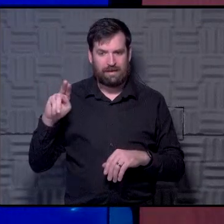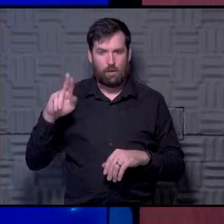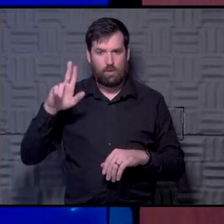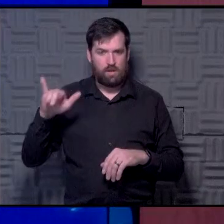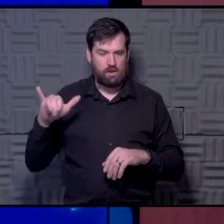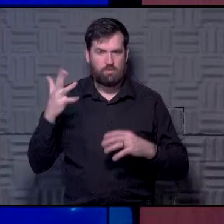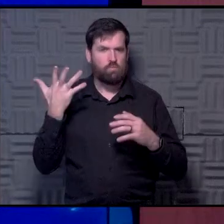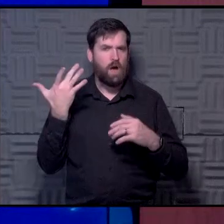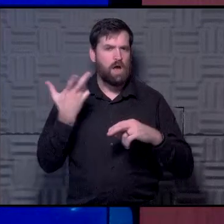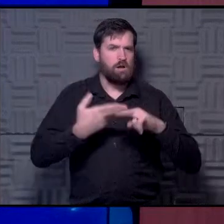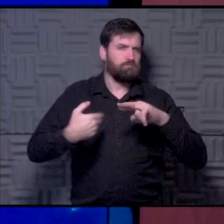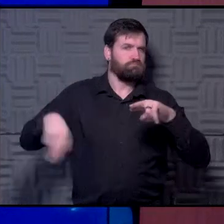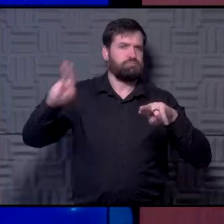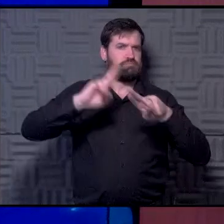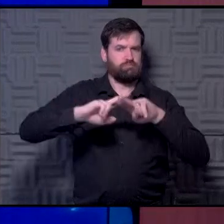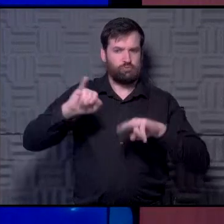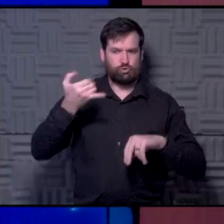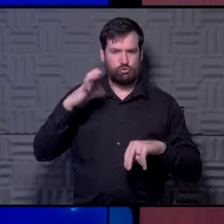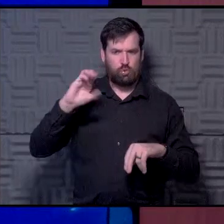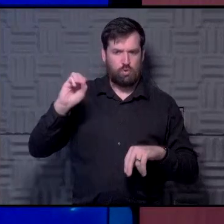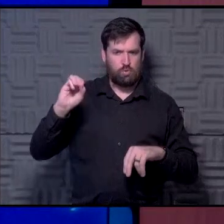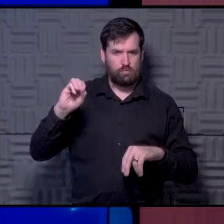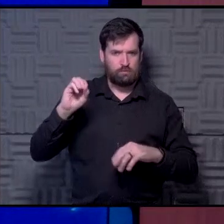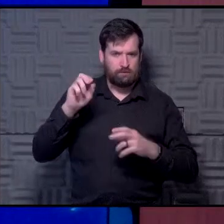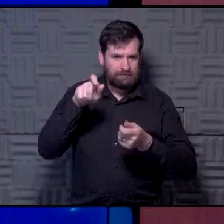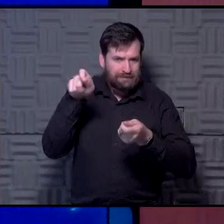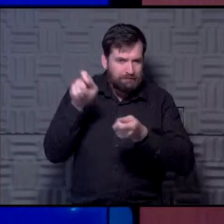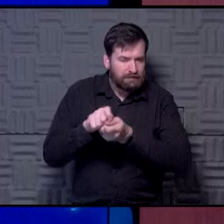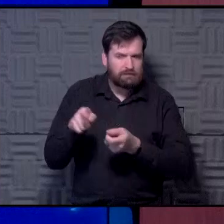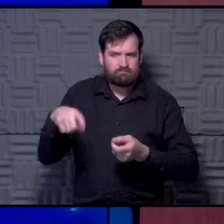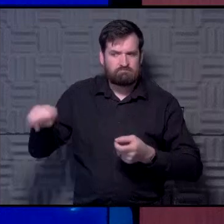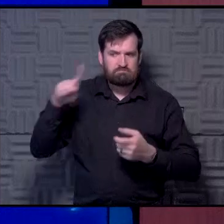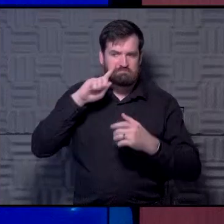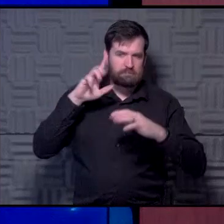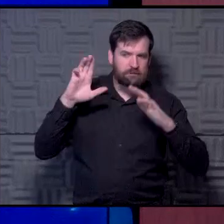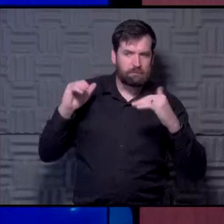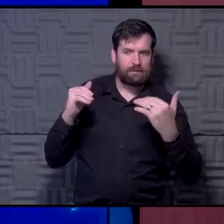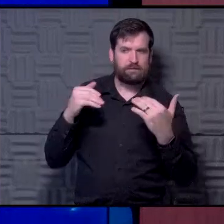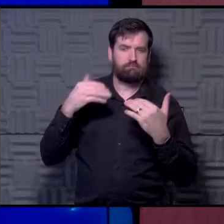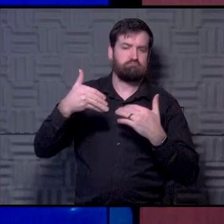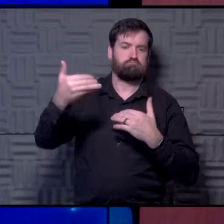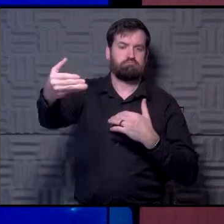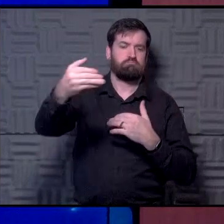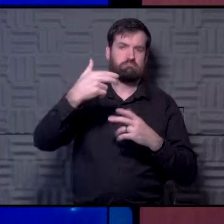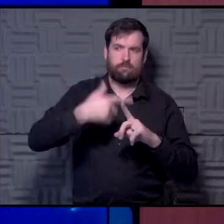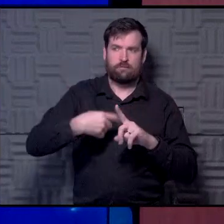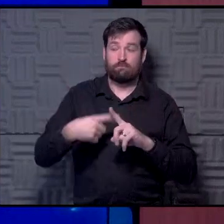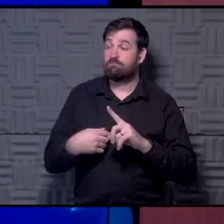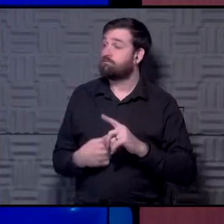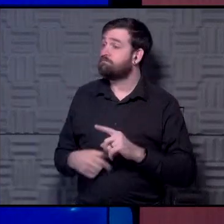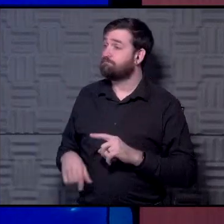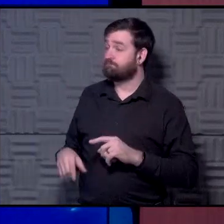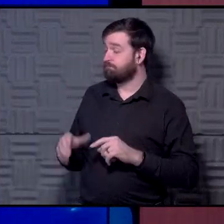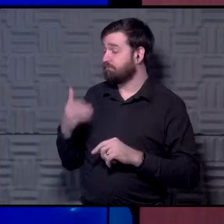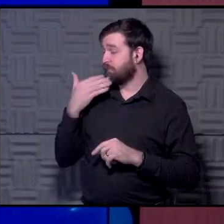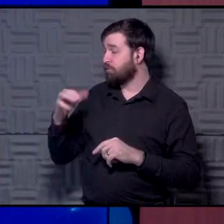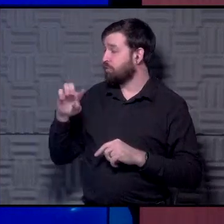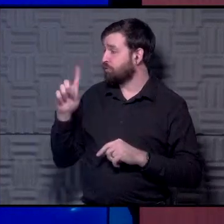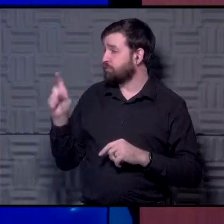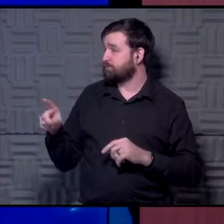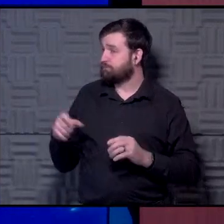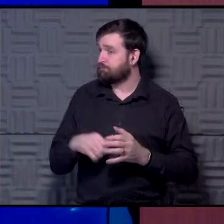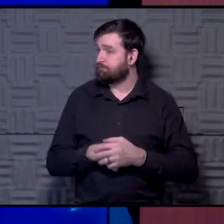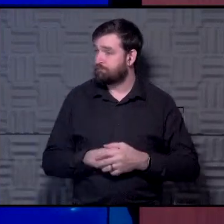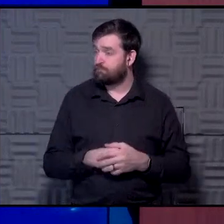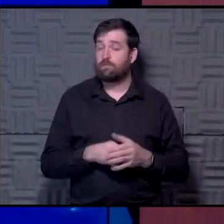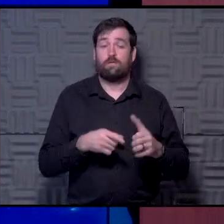Metro deaths in Johnson County specifically, and what do you expect in the coming months? It's a great question, Hawkeye. And I think,